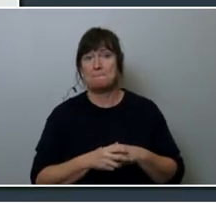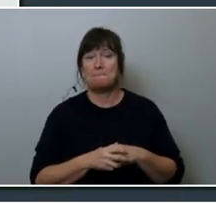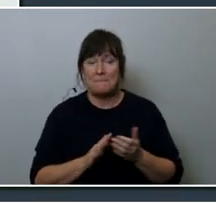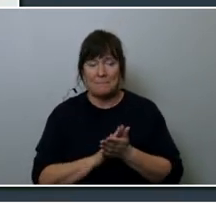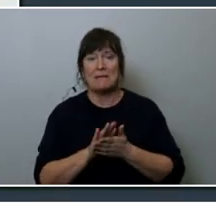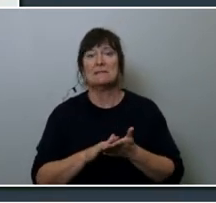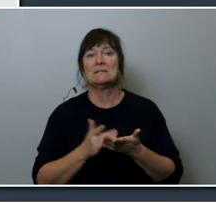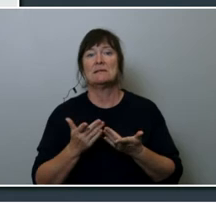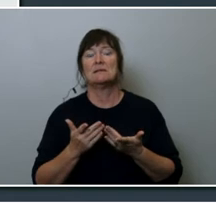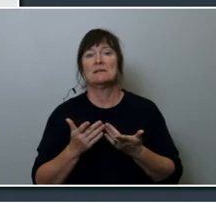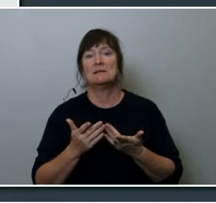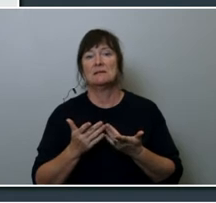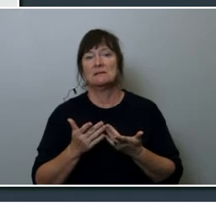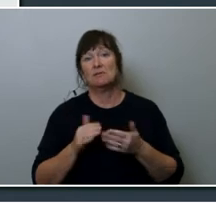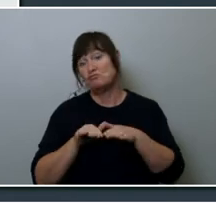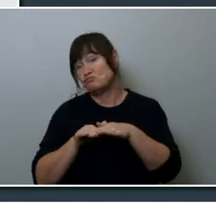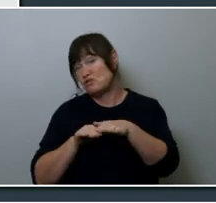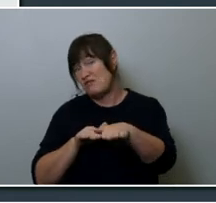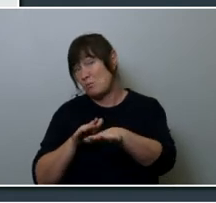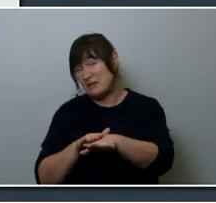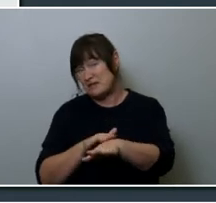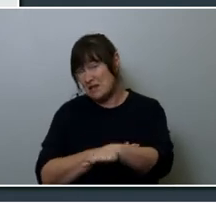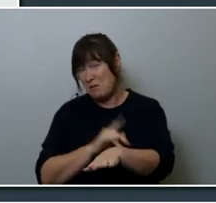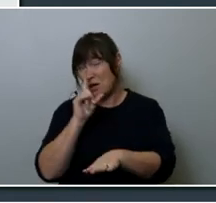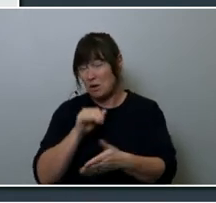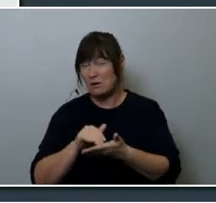slow down Murphy Road, which could help, but